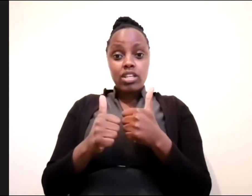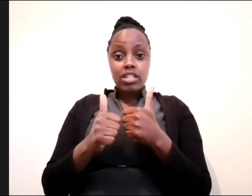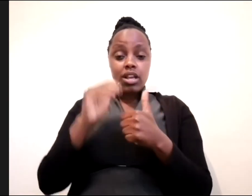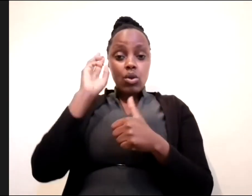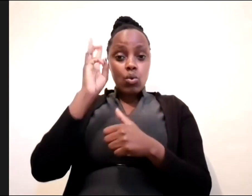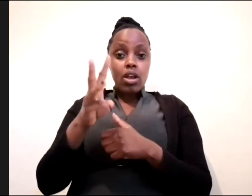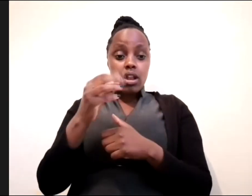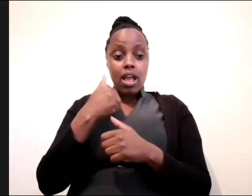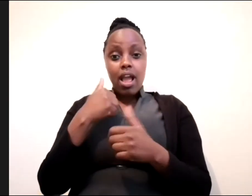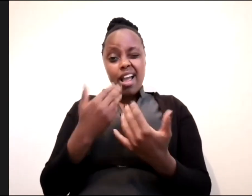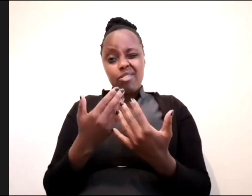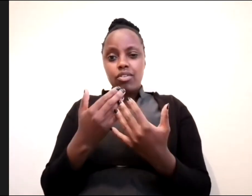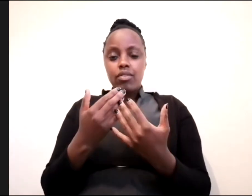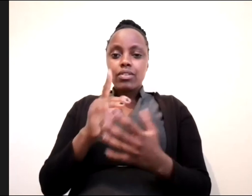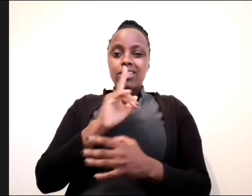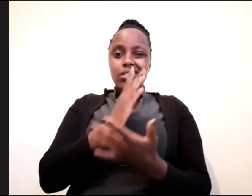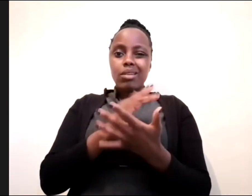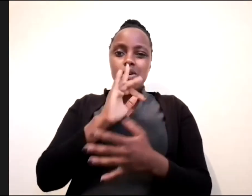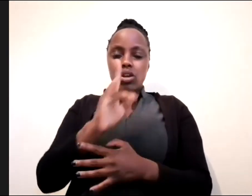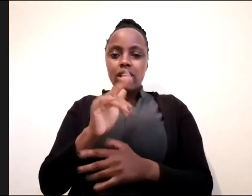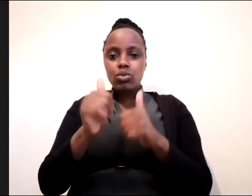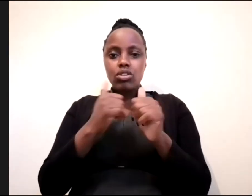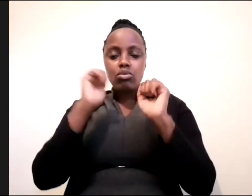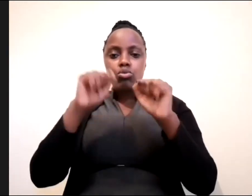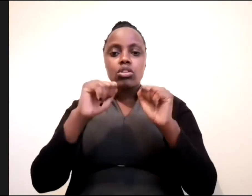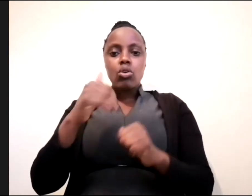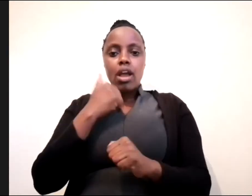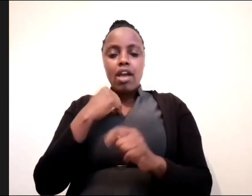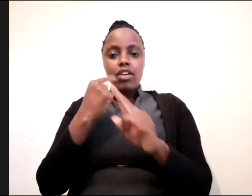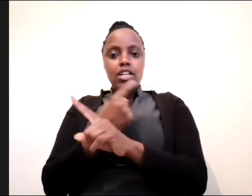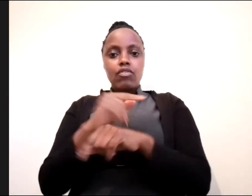some burden or some you can have in different countries,